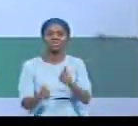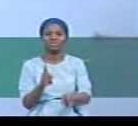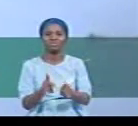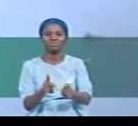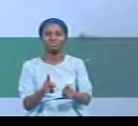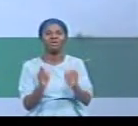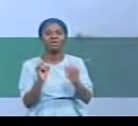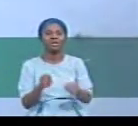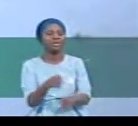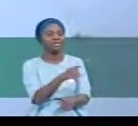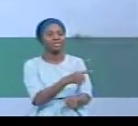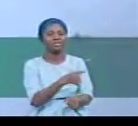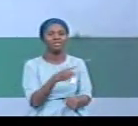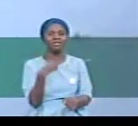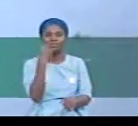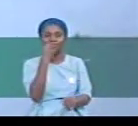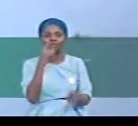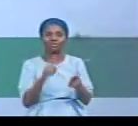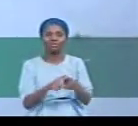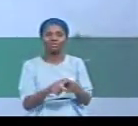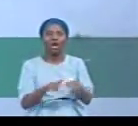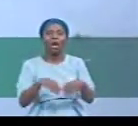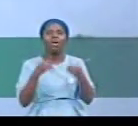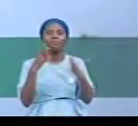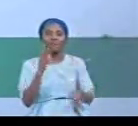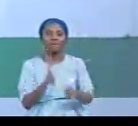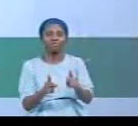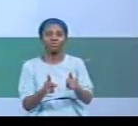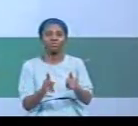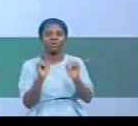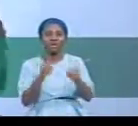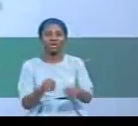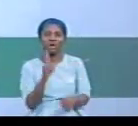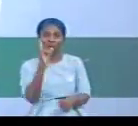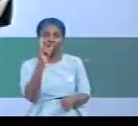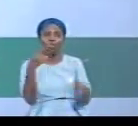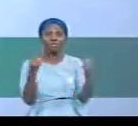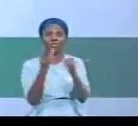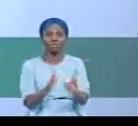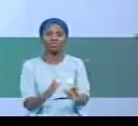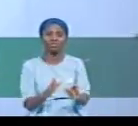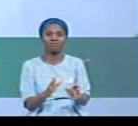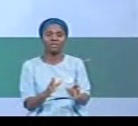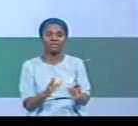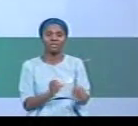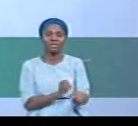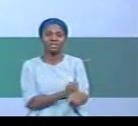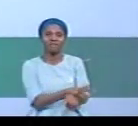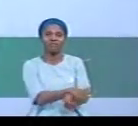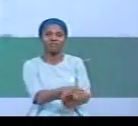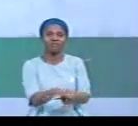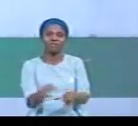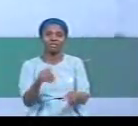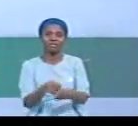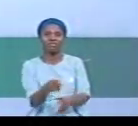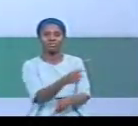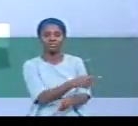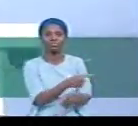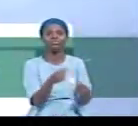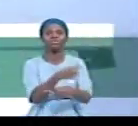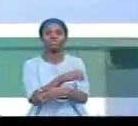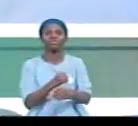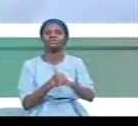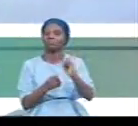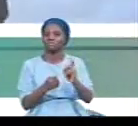could one sinner influence in those days in the world in which we